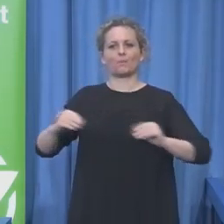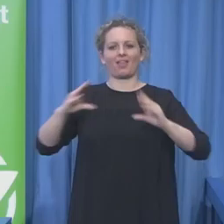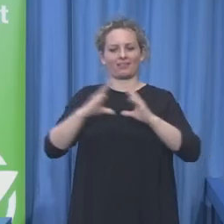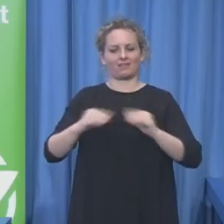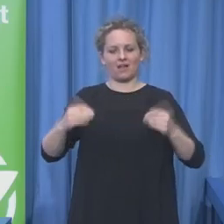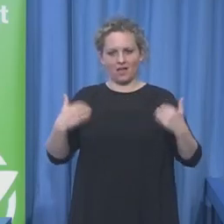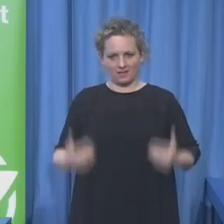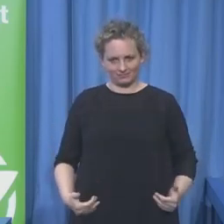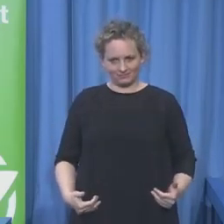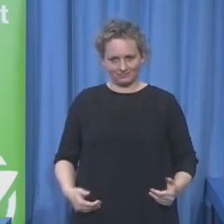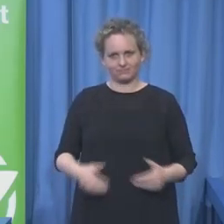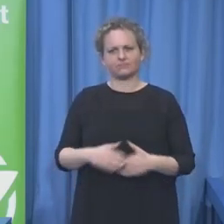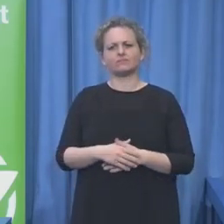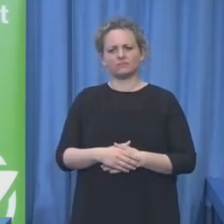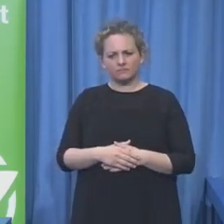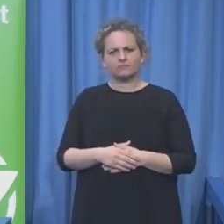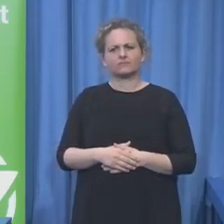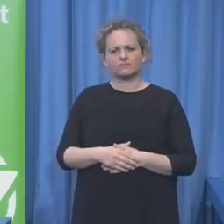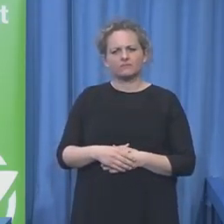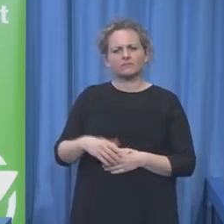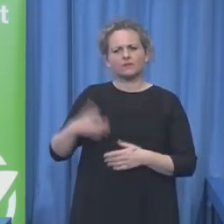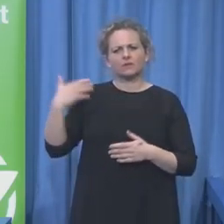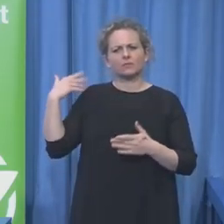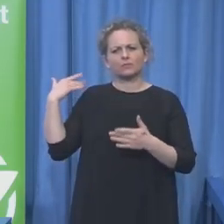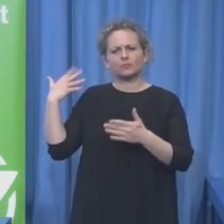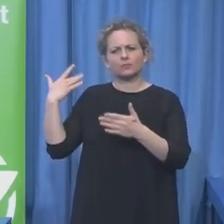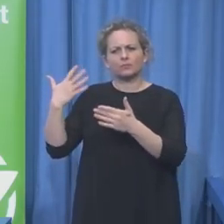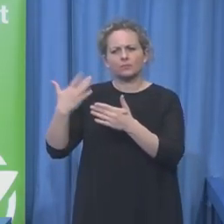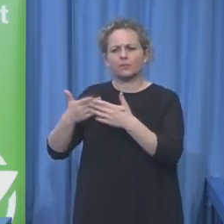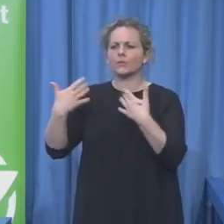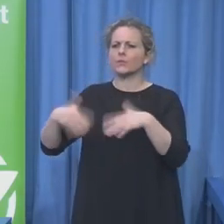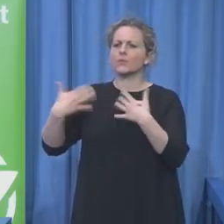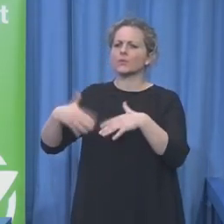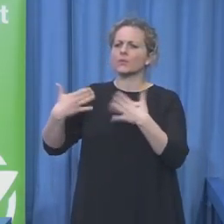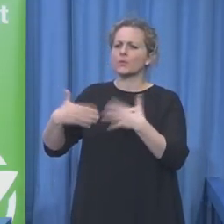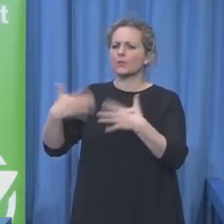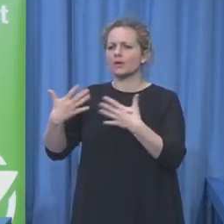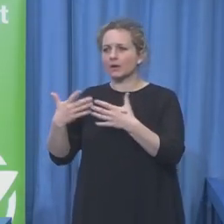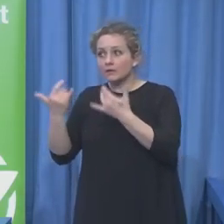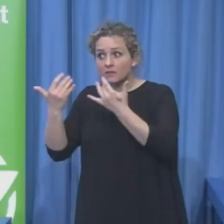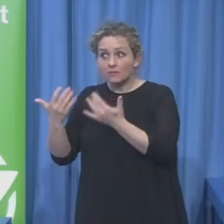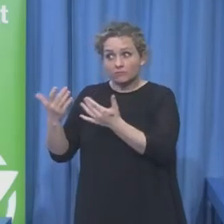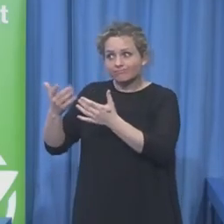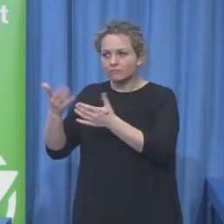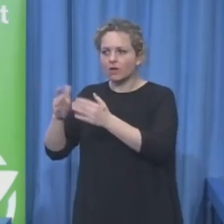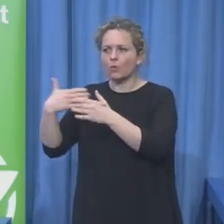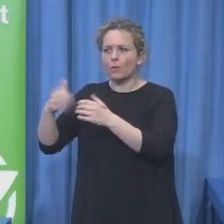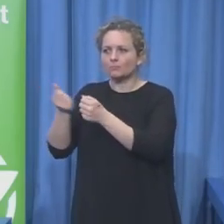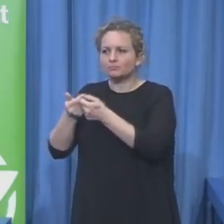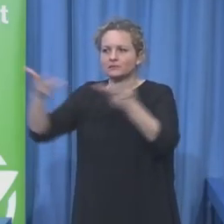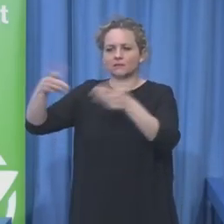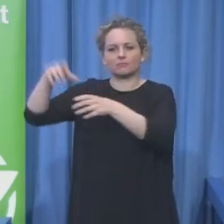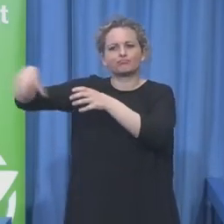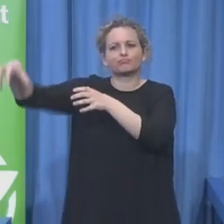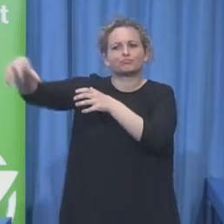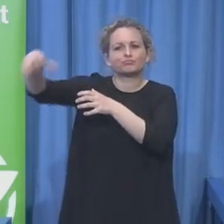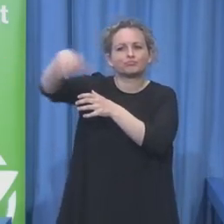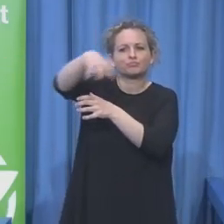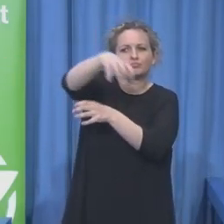lot of big institutions, and we are curious to learn how you try to solve the problems. Thank you.